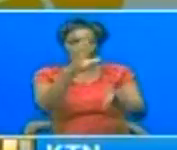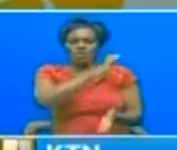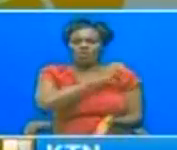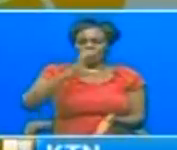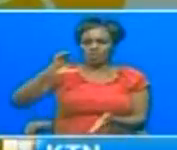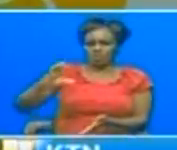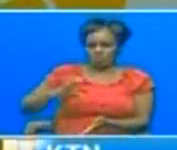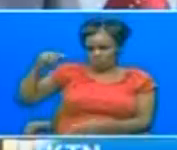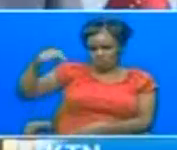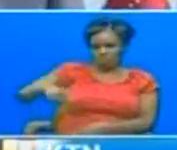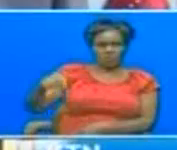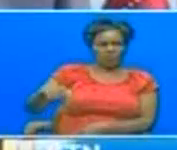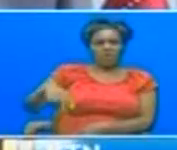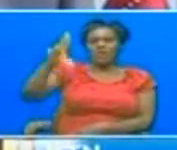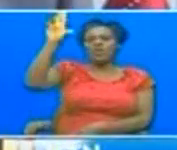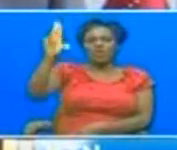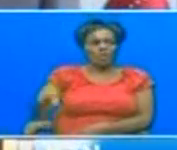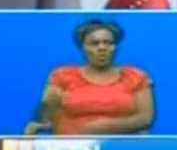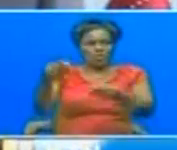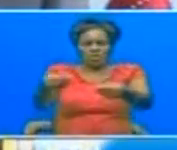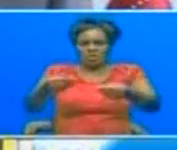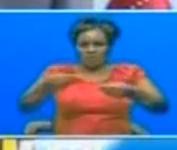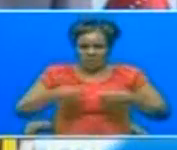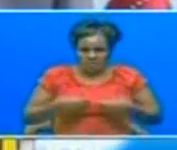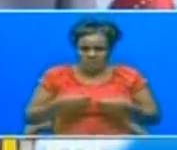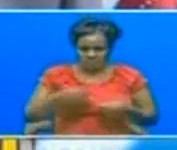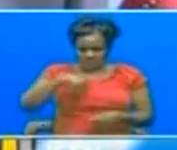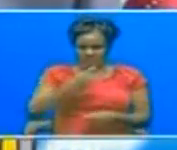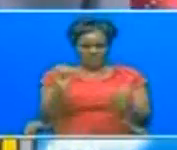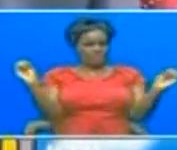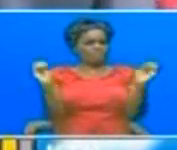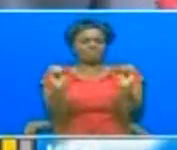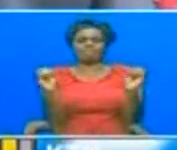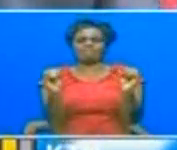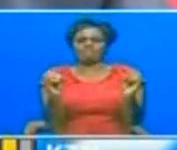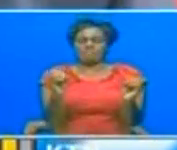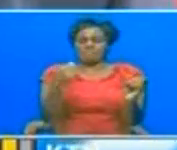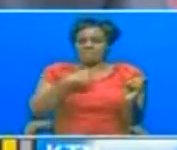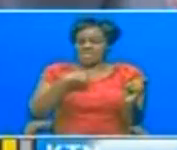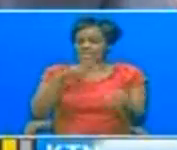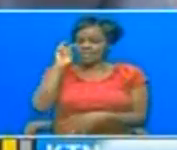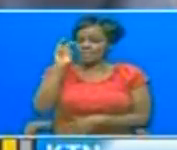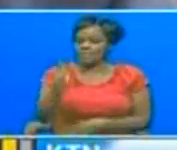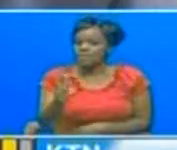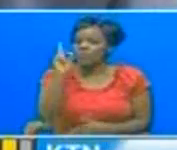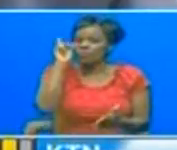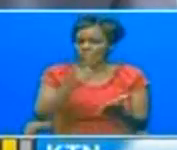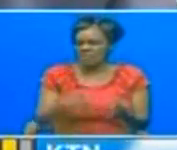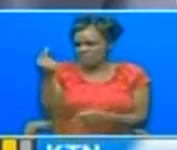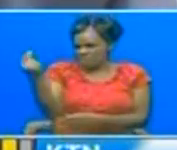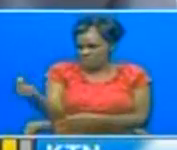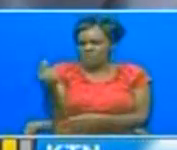and Anti-Corruption Commission. No, they were not even giving me any accusations myself. What I basically saw is a